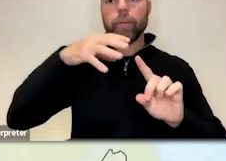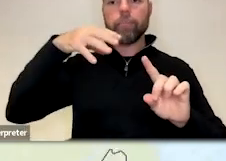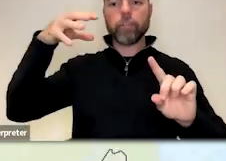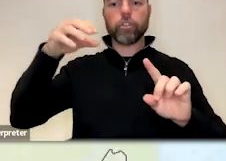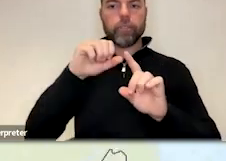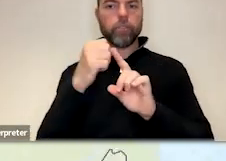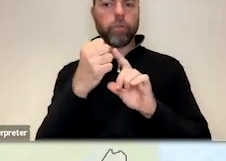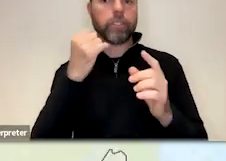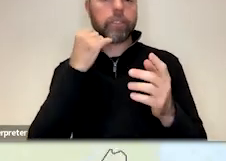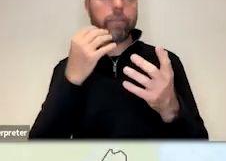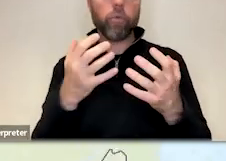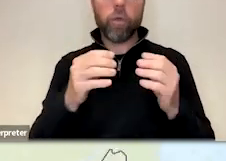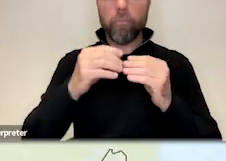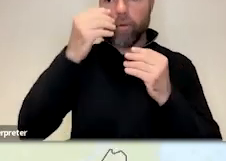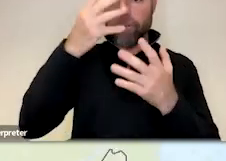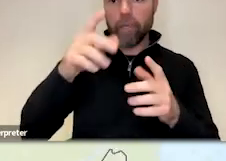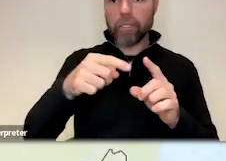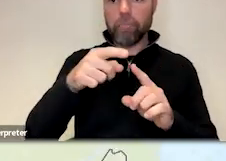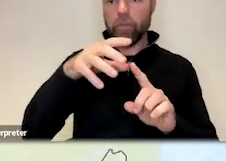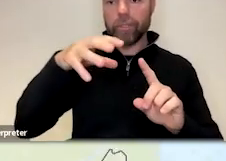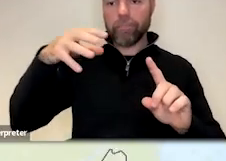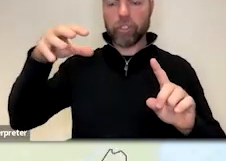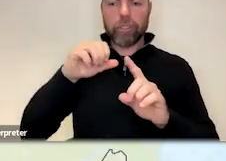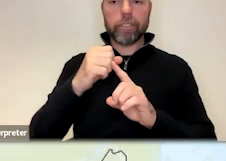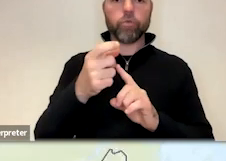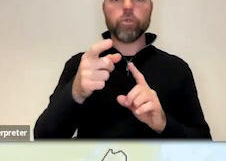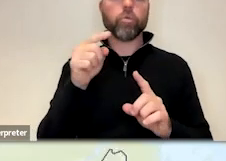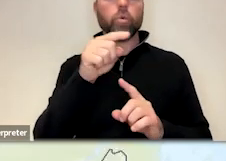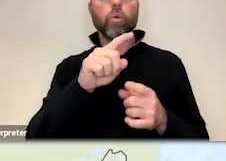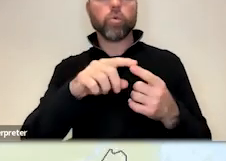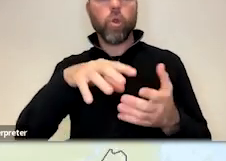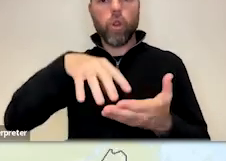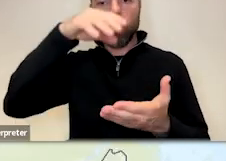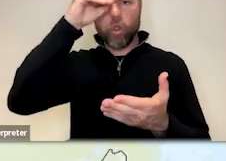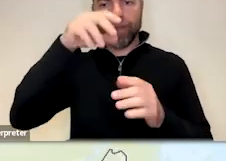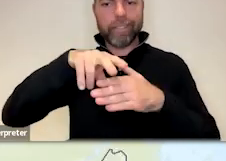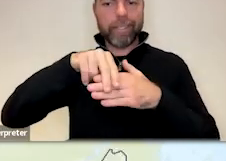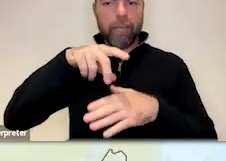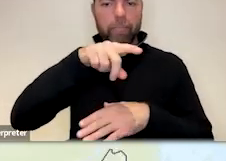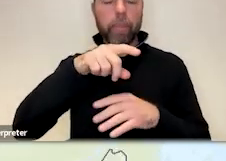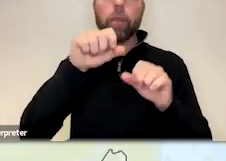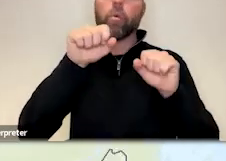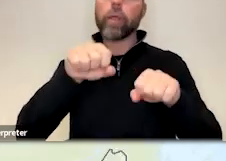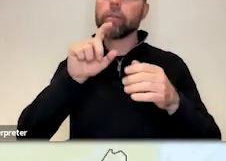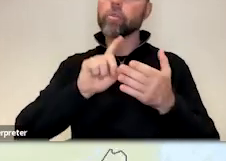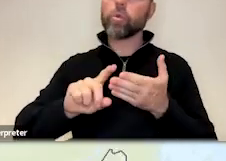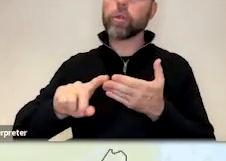And again, if you want some more information about those emission scenarios, check out our Learn tab up here. But we can take a look